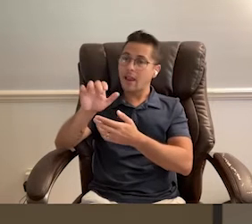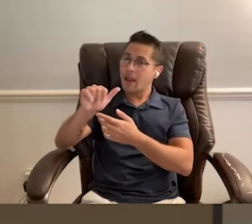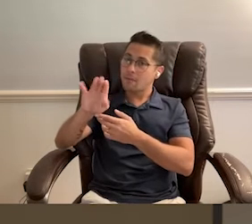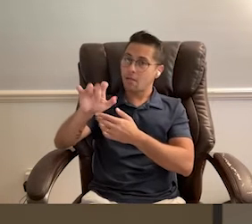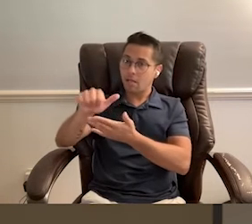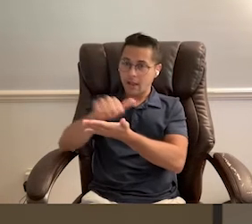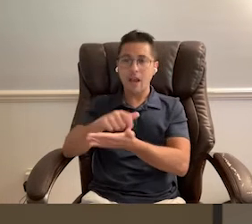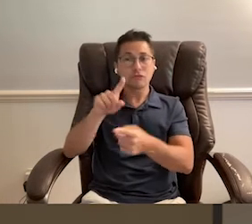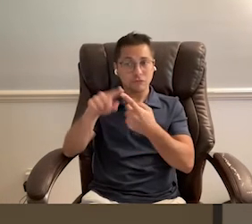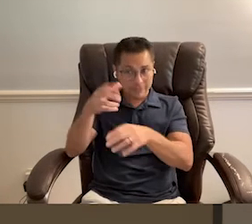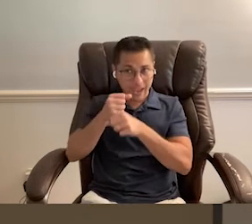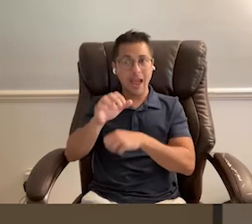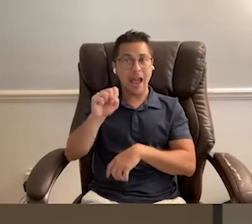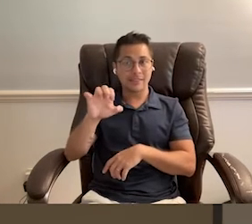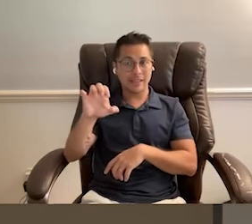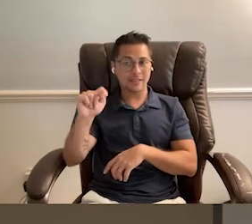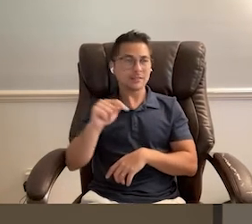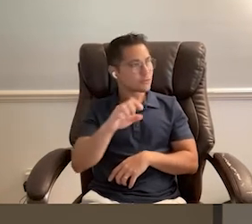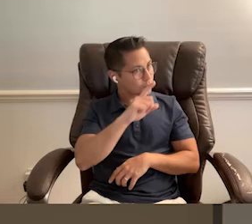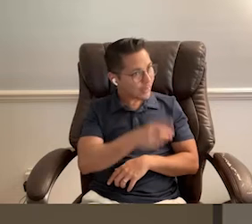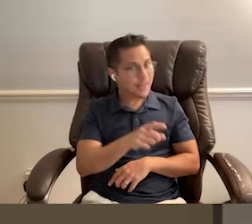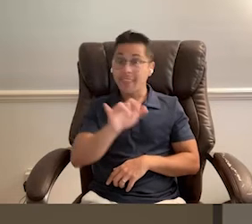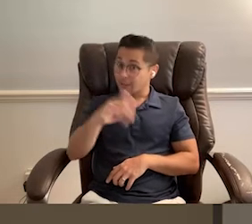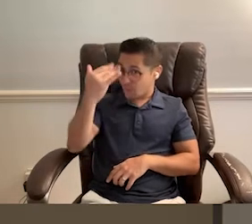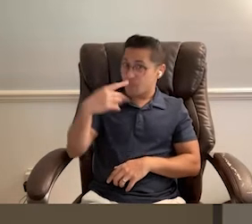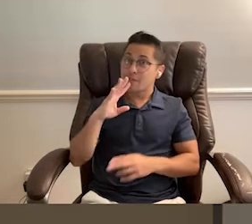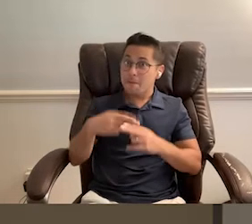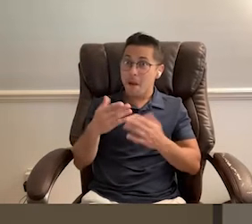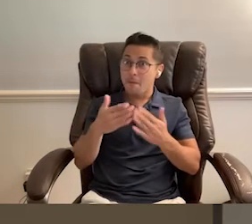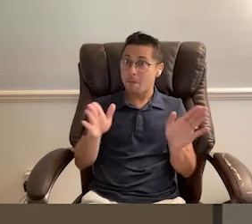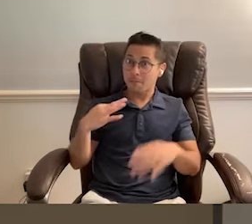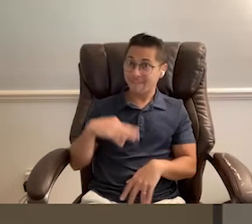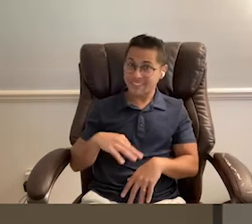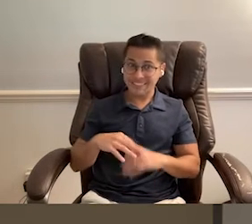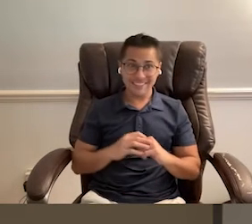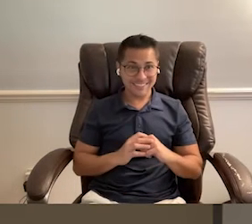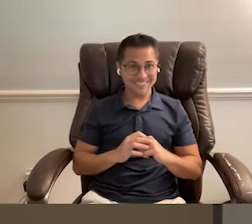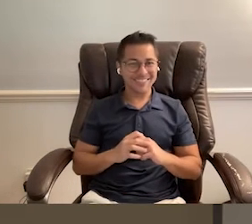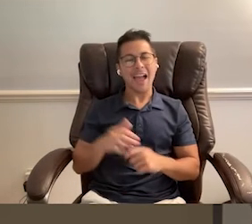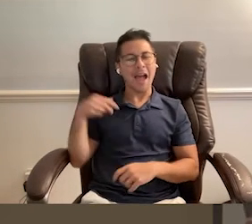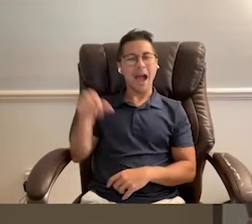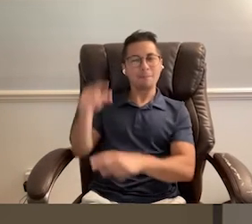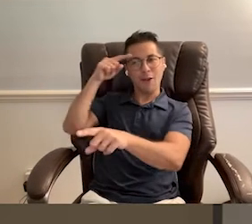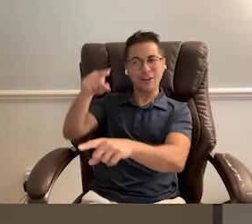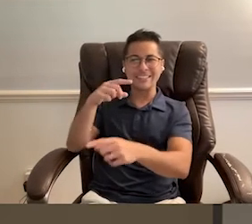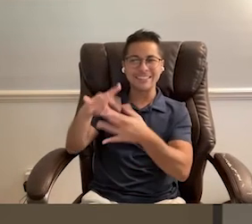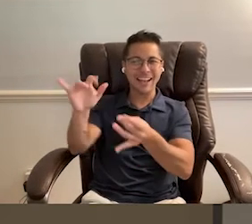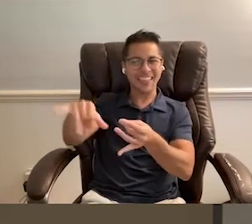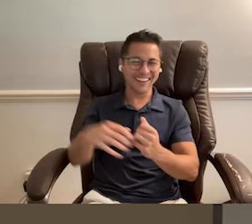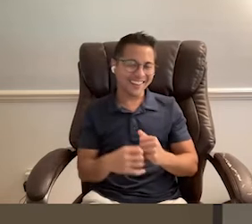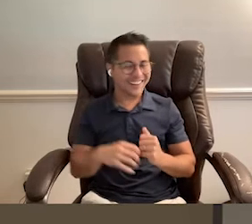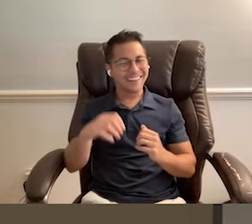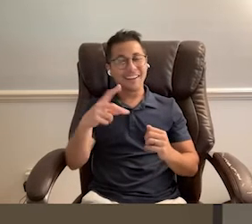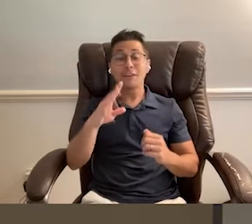Yeah, which is why we're talking about public benefits next. A good lead in. See, I paid her to say that. All right, so we're talking public benefits.